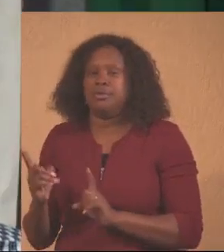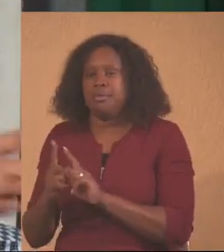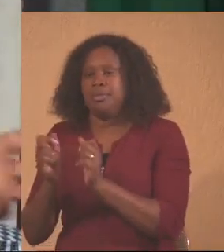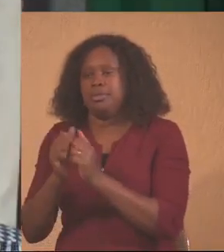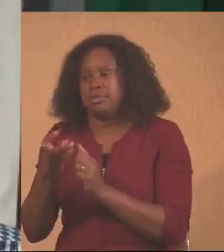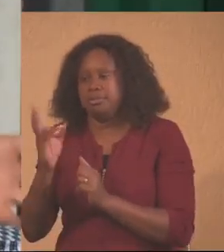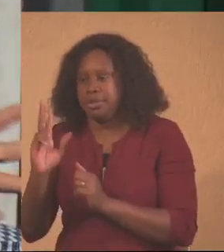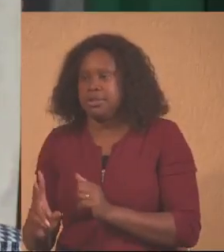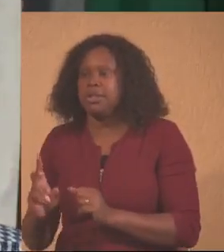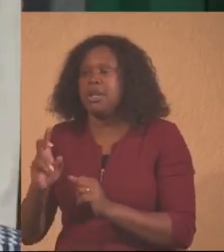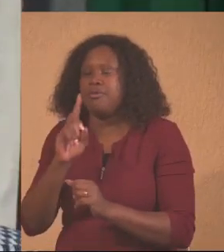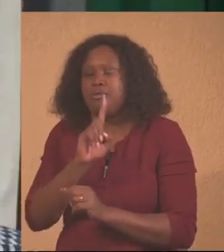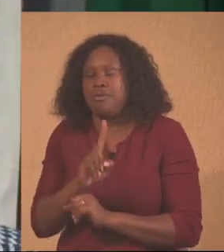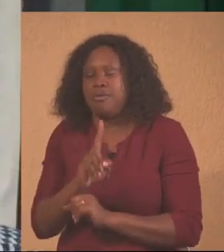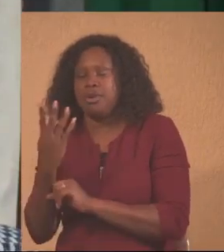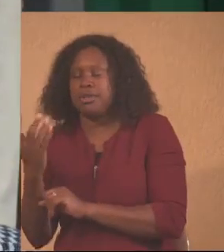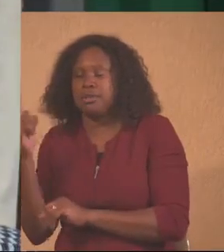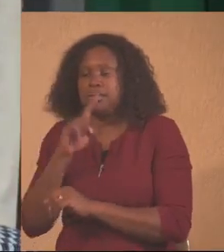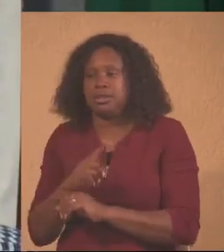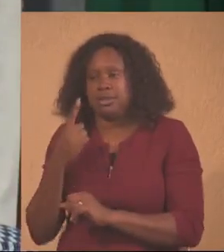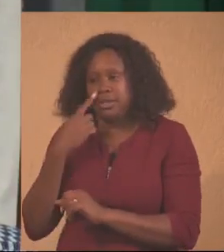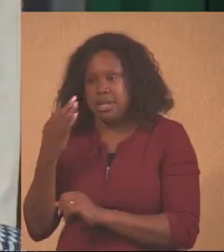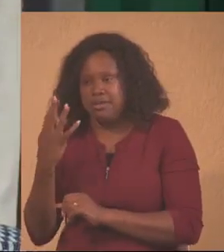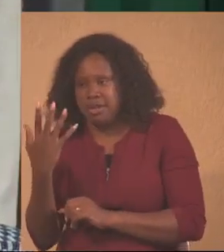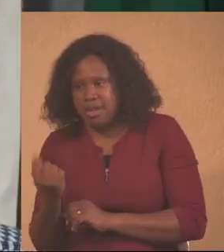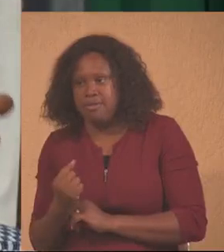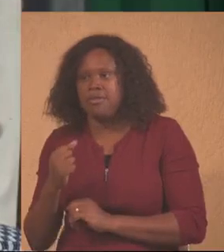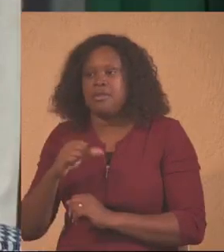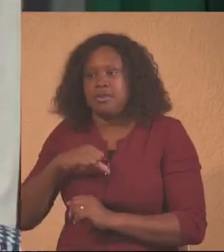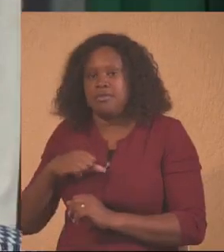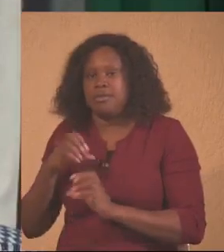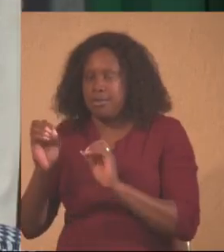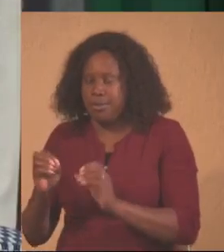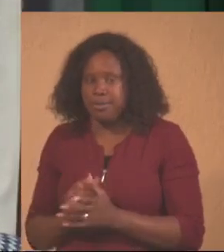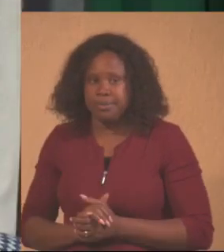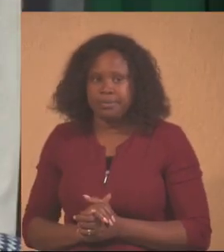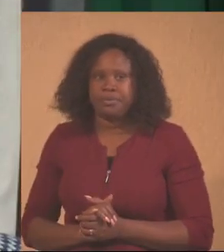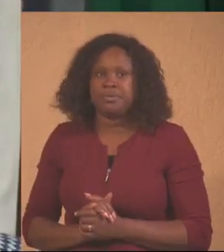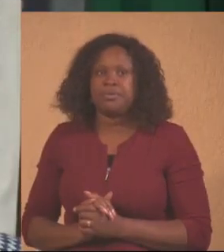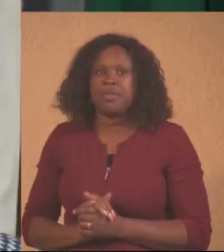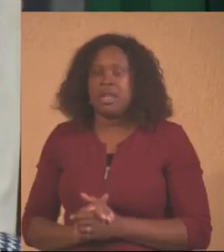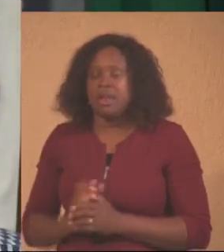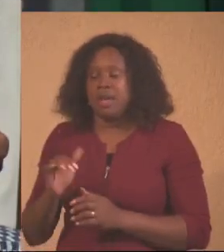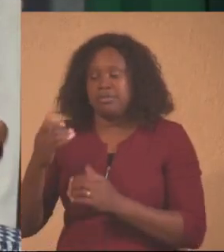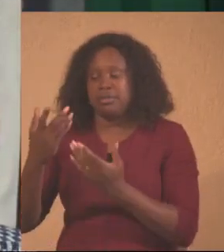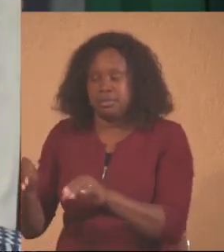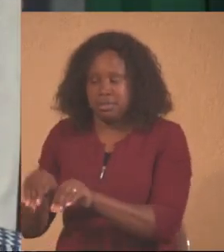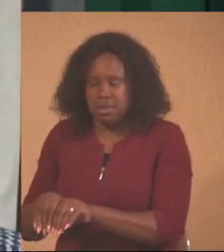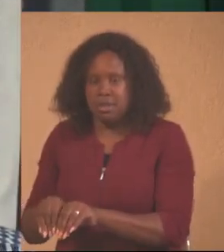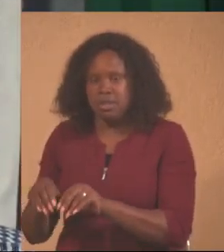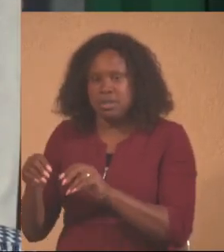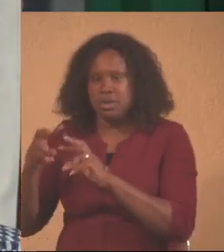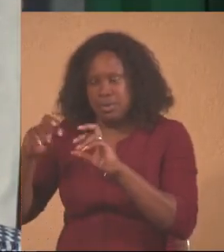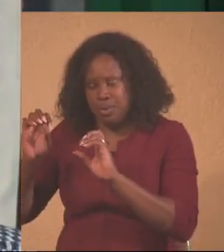whether they are presenting with any signs and symptoms. And when contact tracing is done, it's not just the screening, but education